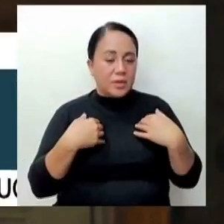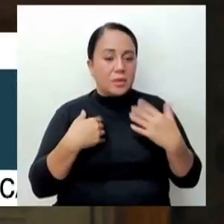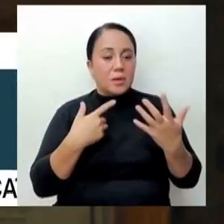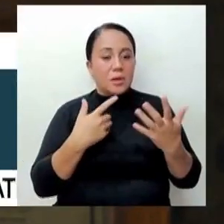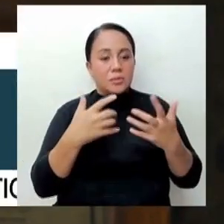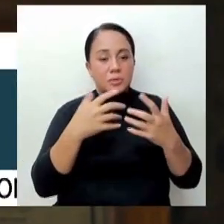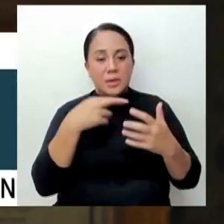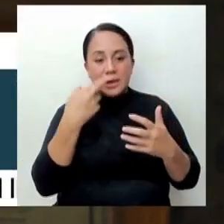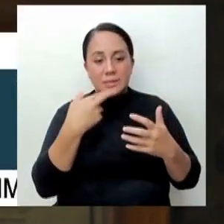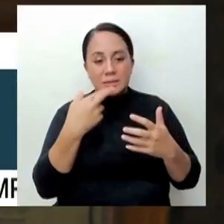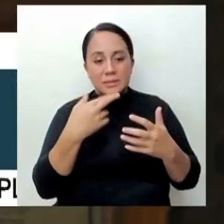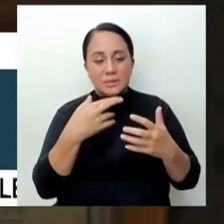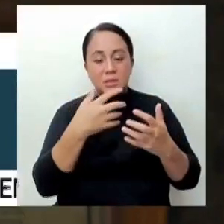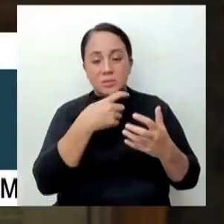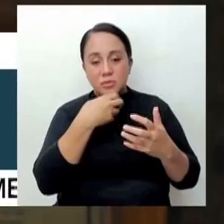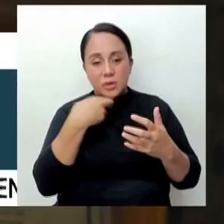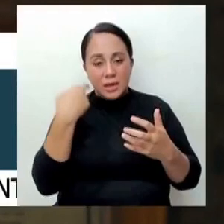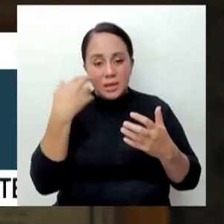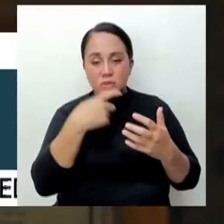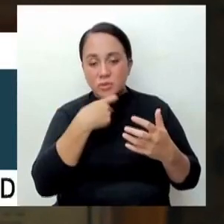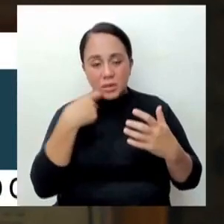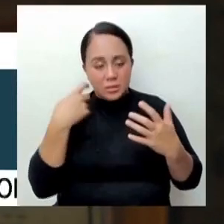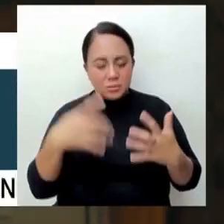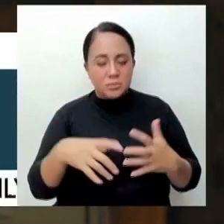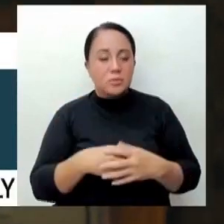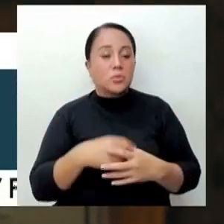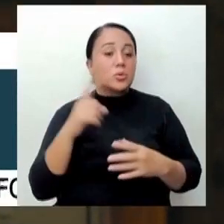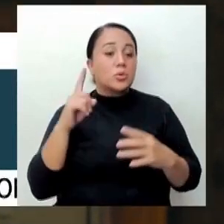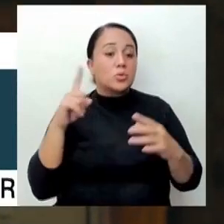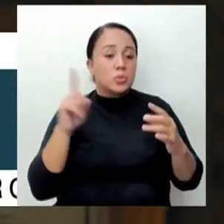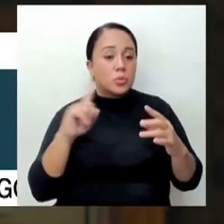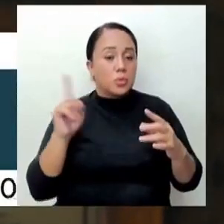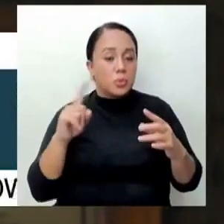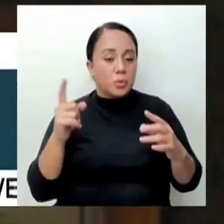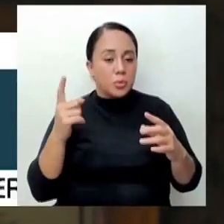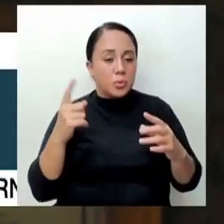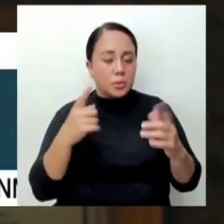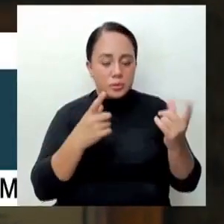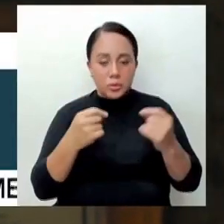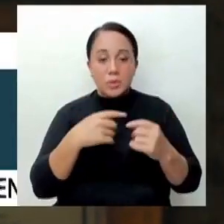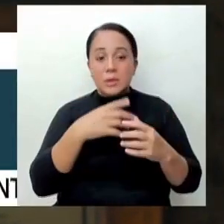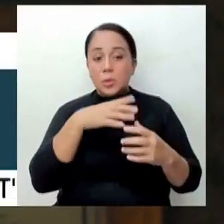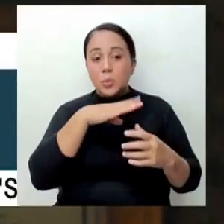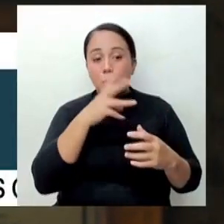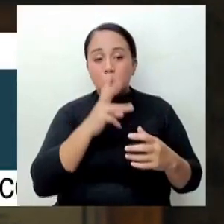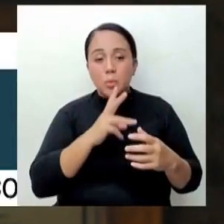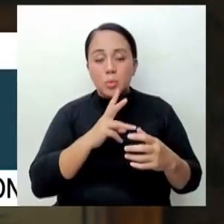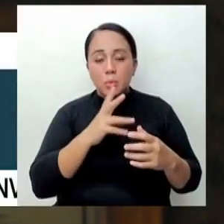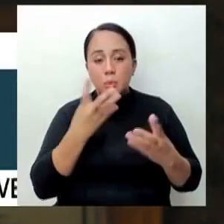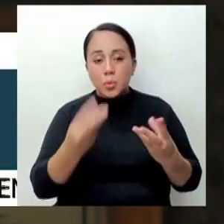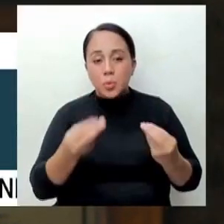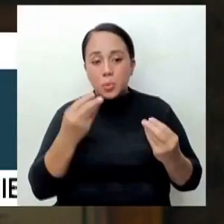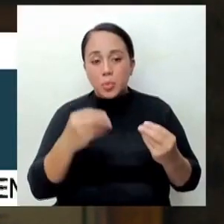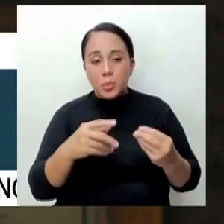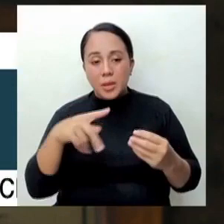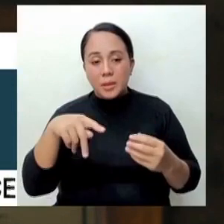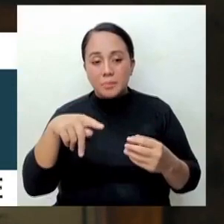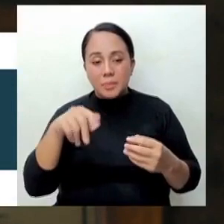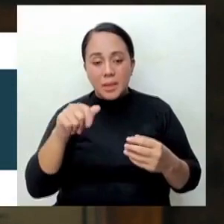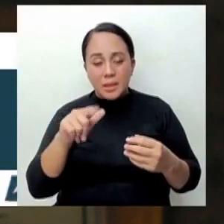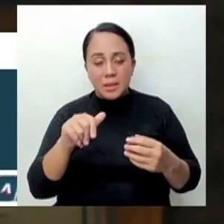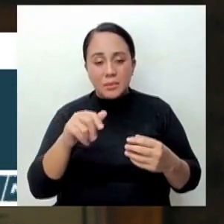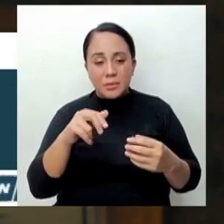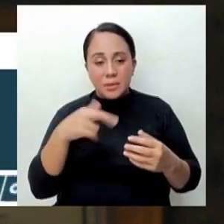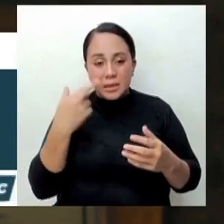rice dryer, no? So definitely, ang presyo po kasi ng ating basang palay at ang tuyo ay magkaiba. Siyempre, mas gusto po natin